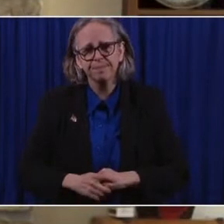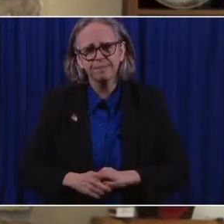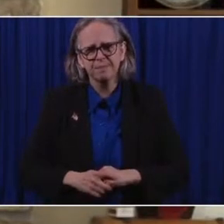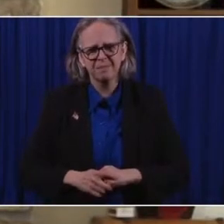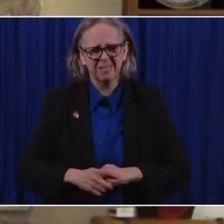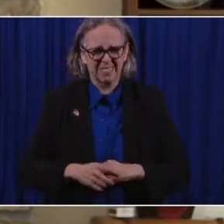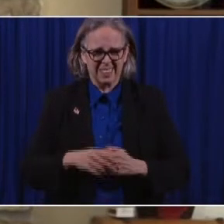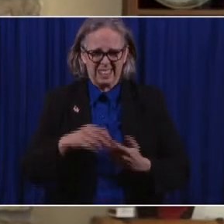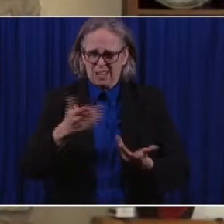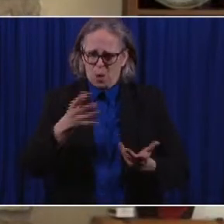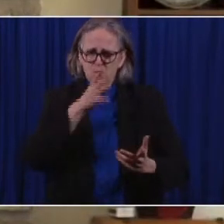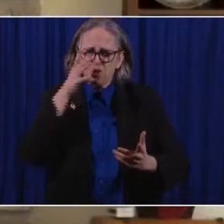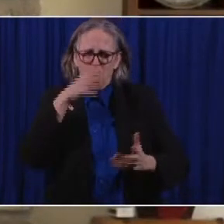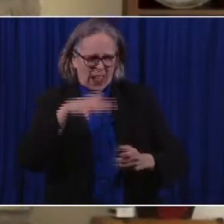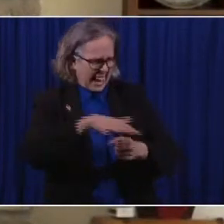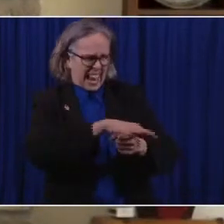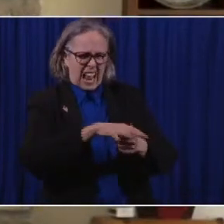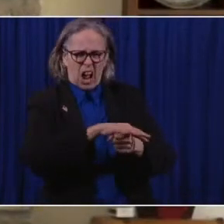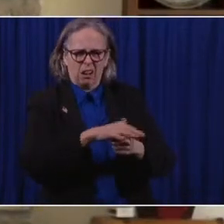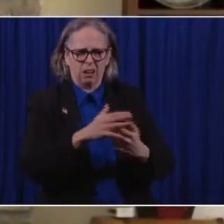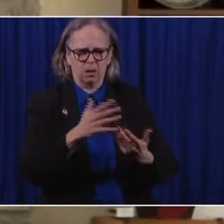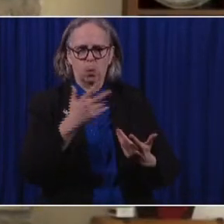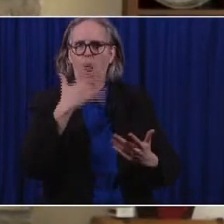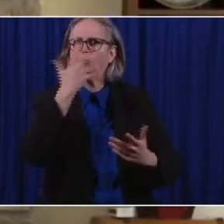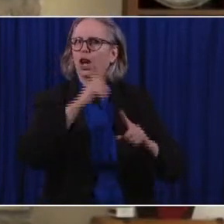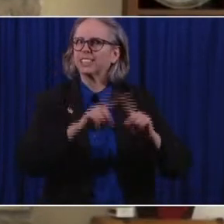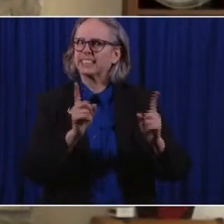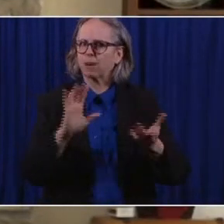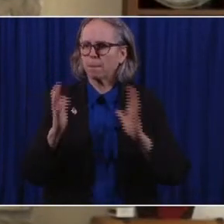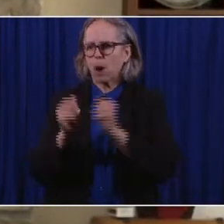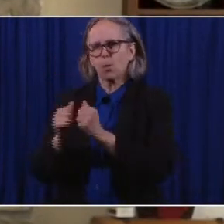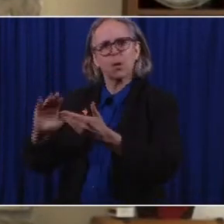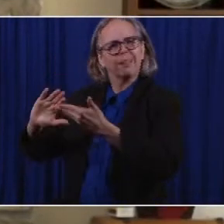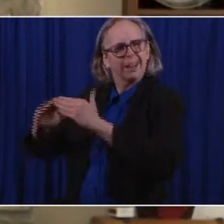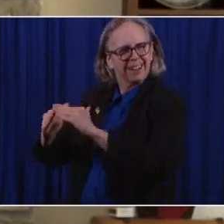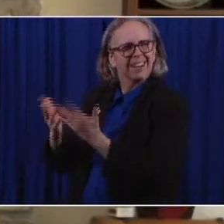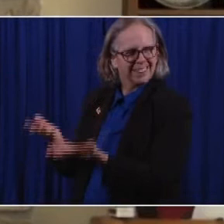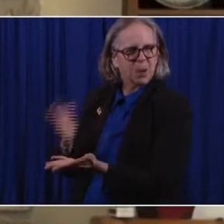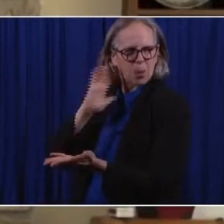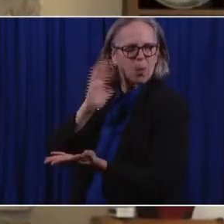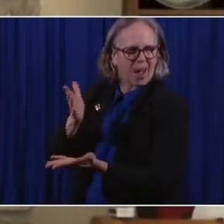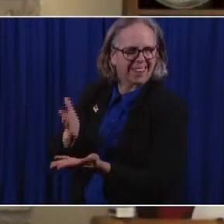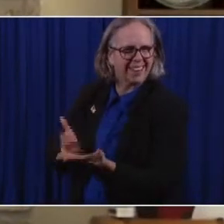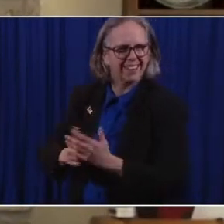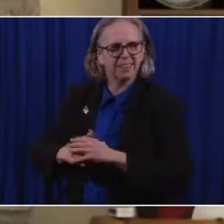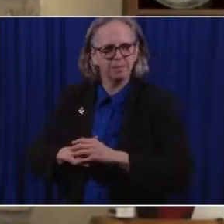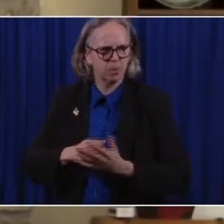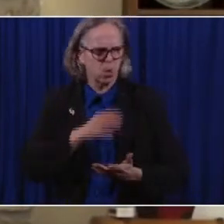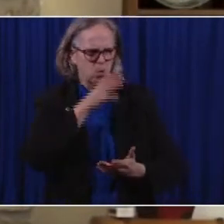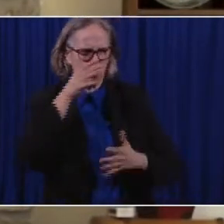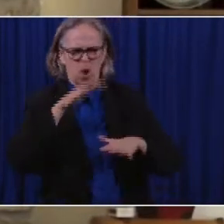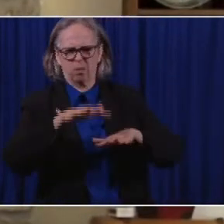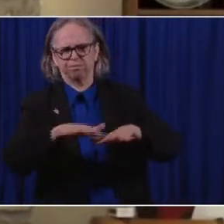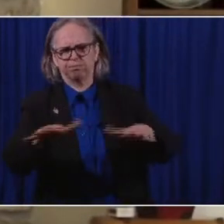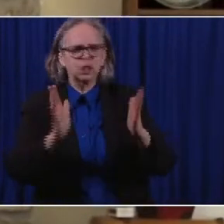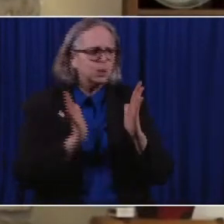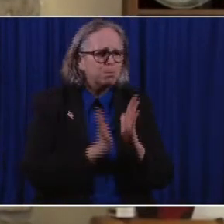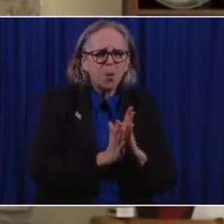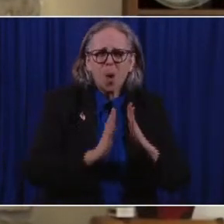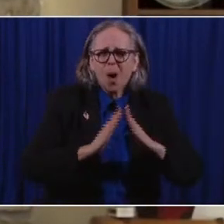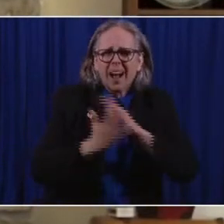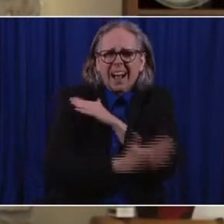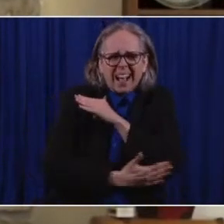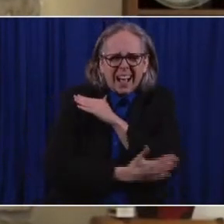is going to be different than it is in urban areas. In a rural area, a small county may have 3,